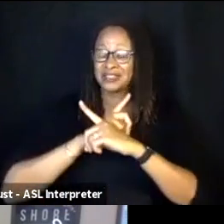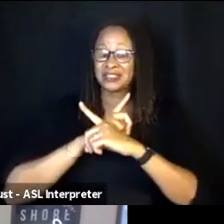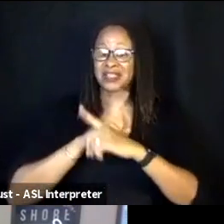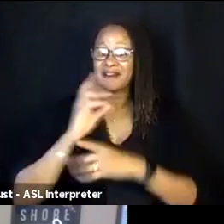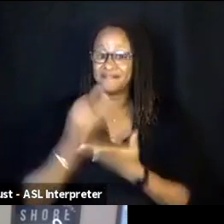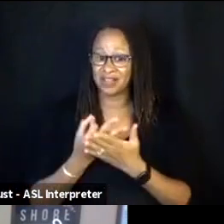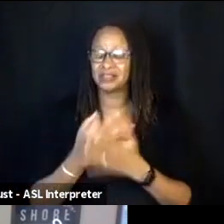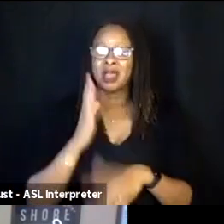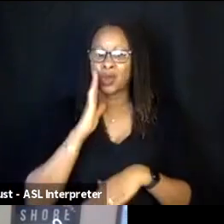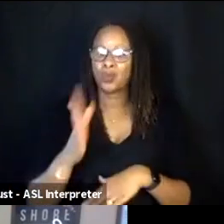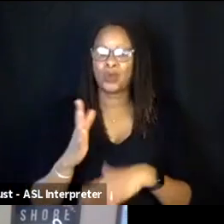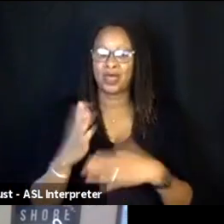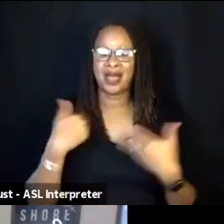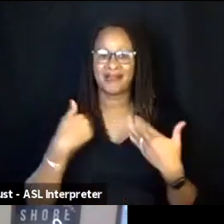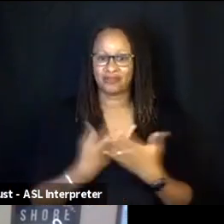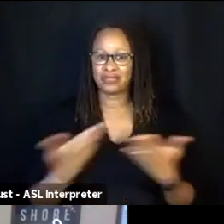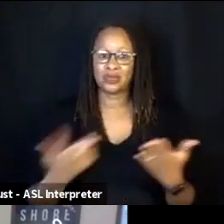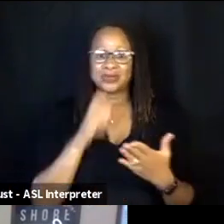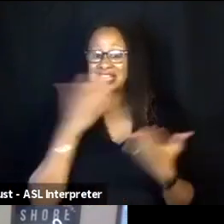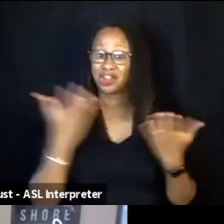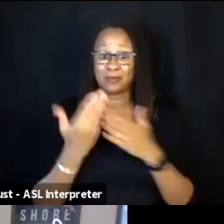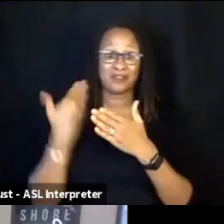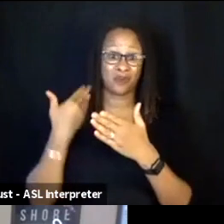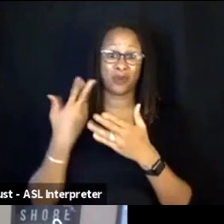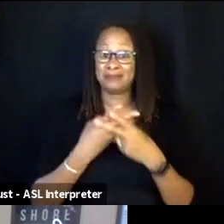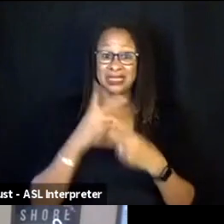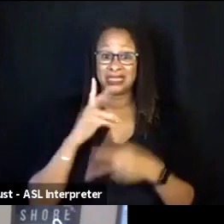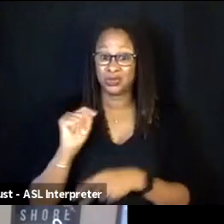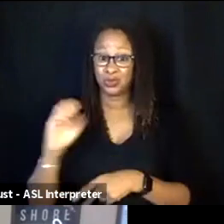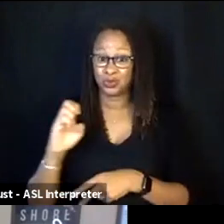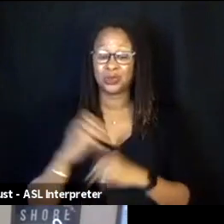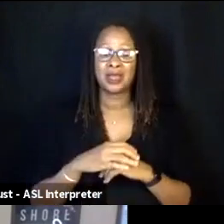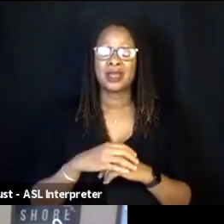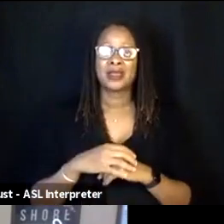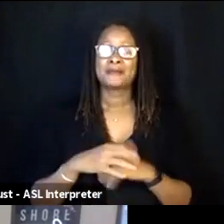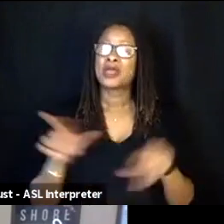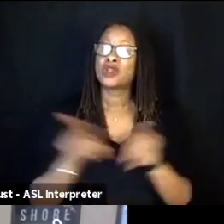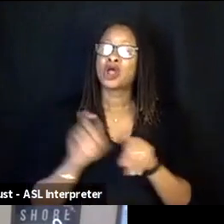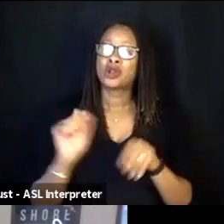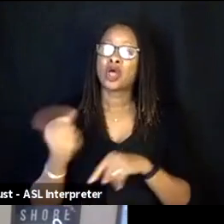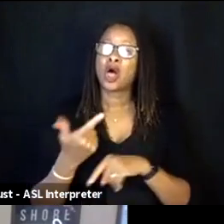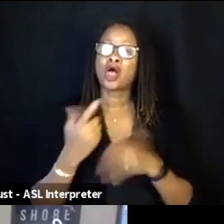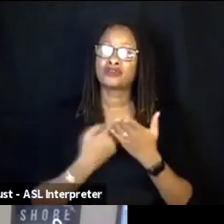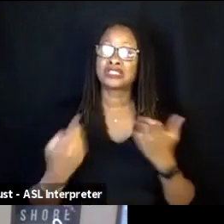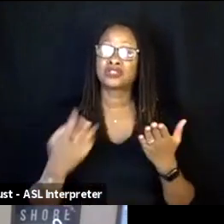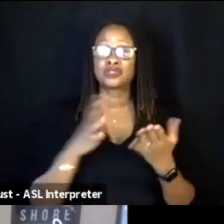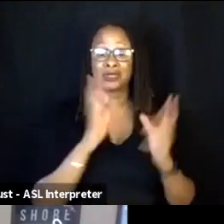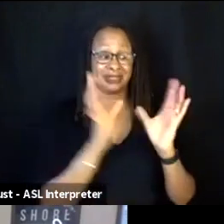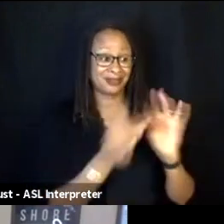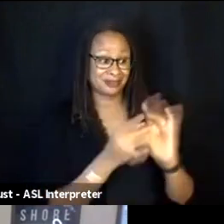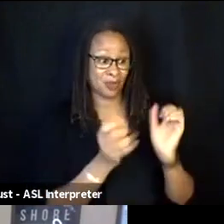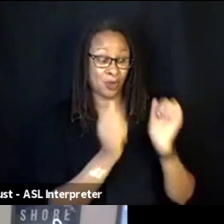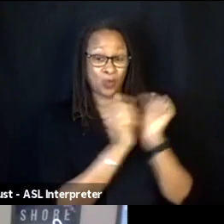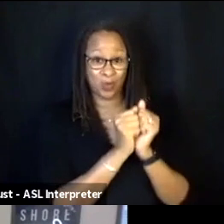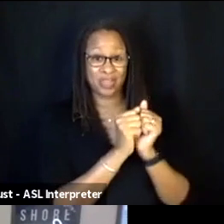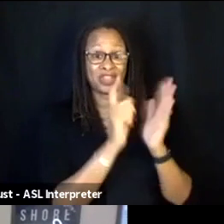They are also now a resource that wasn't around before the Me Too movement. And all of these resources, you can consult with attorneys around that space to shape